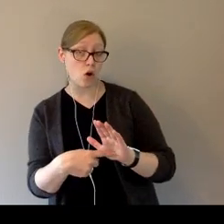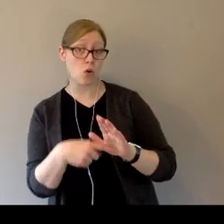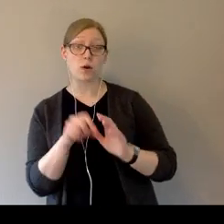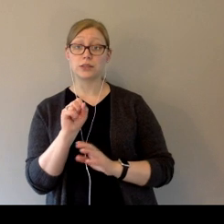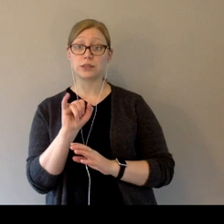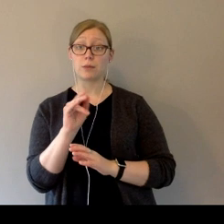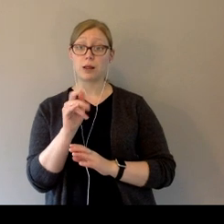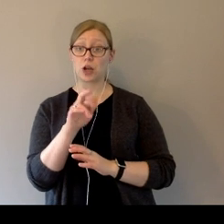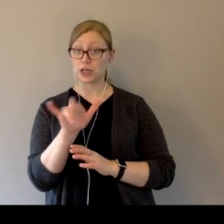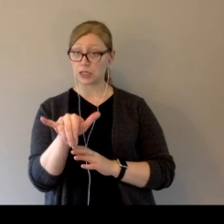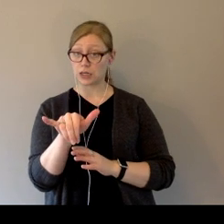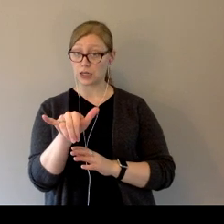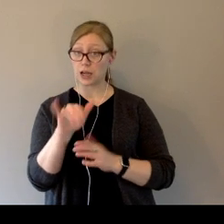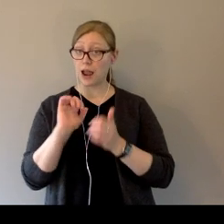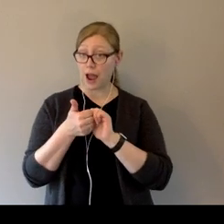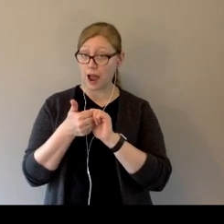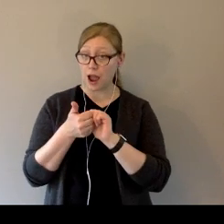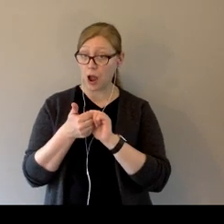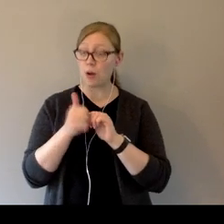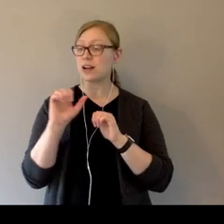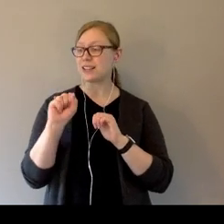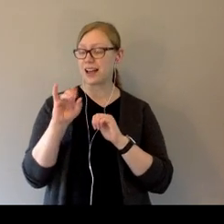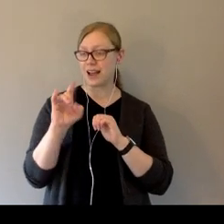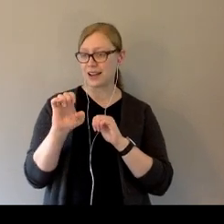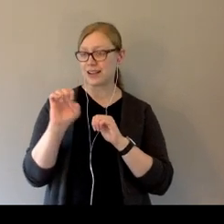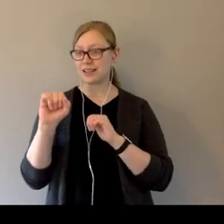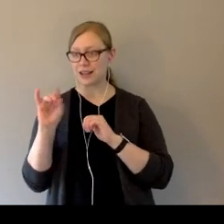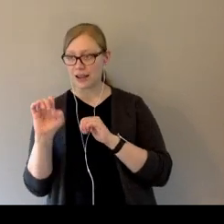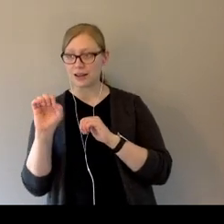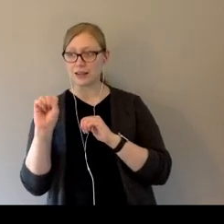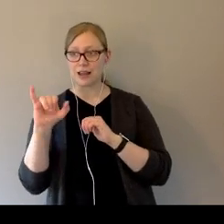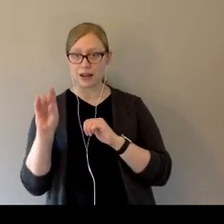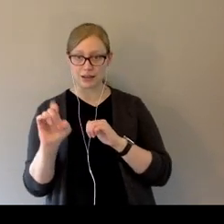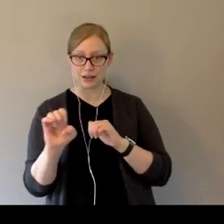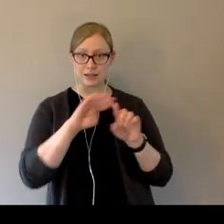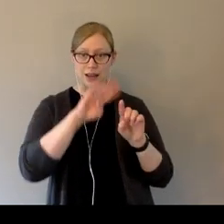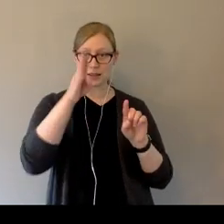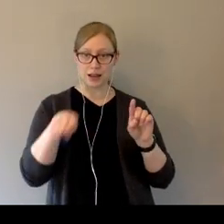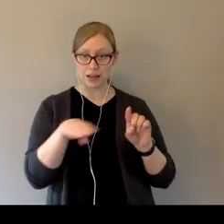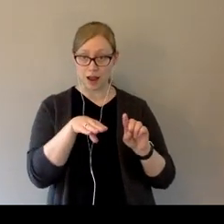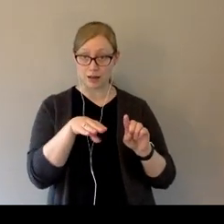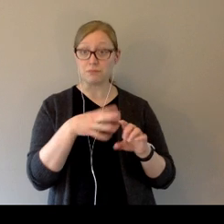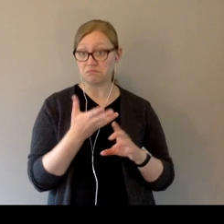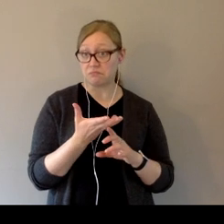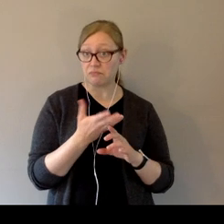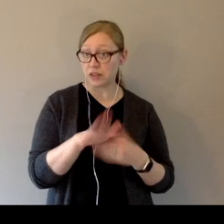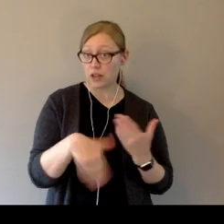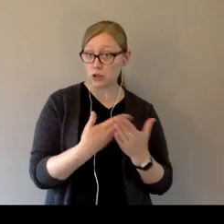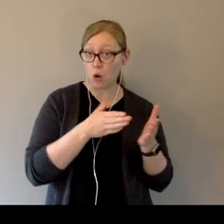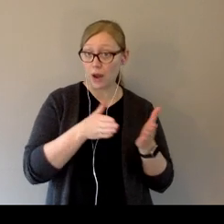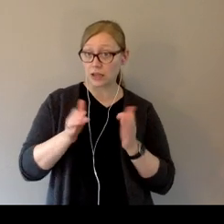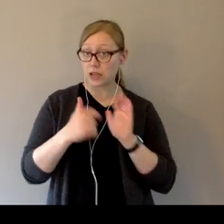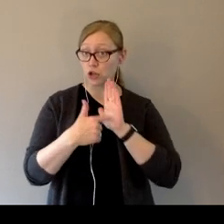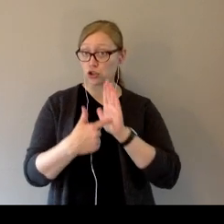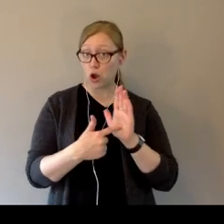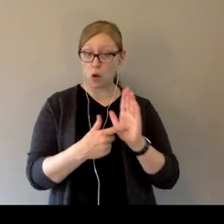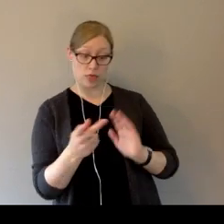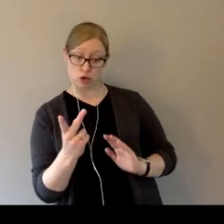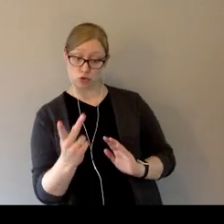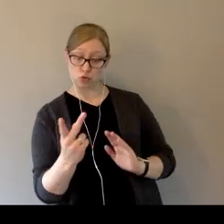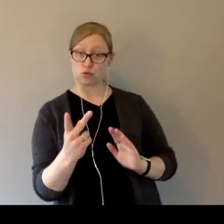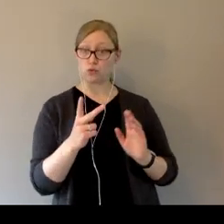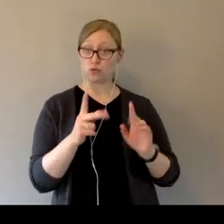similarity by showing side side side. So these are all ways to show triangles are similar.